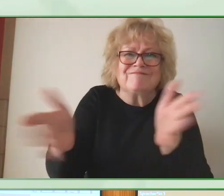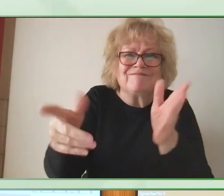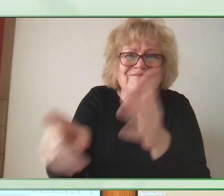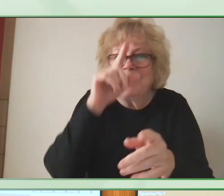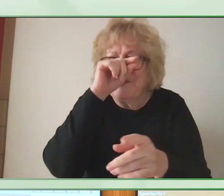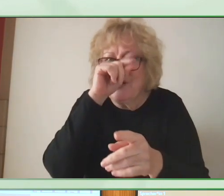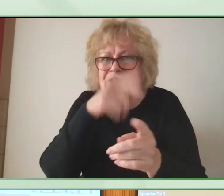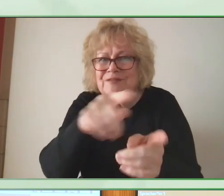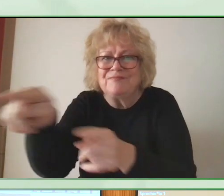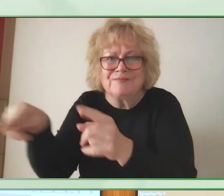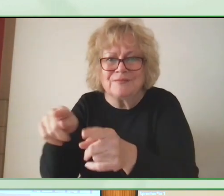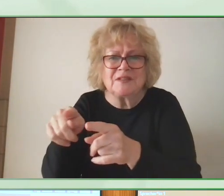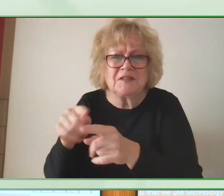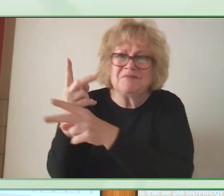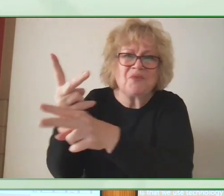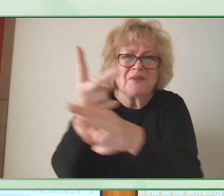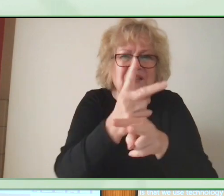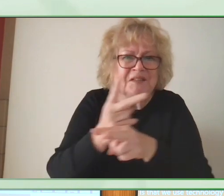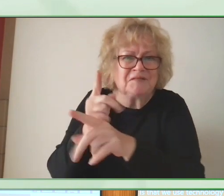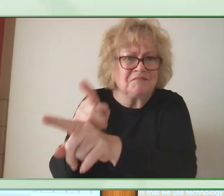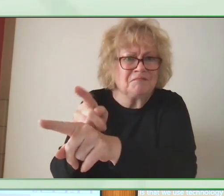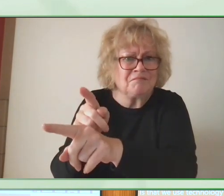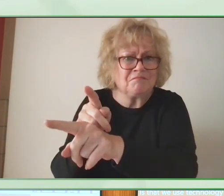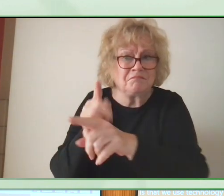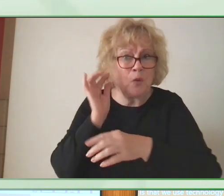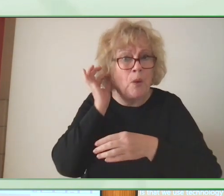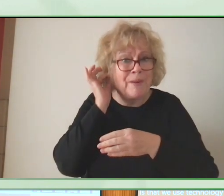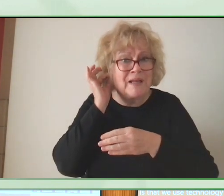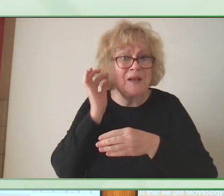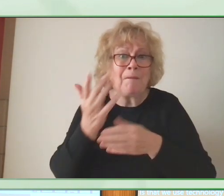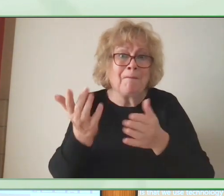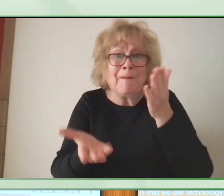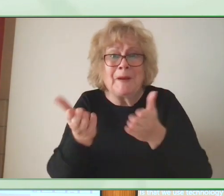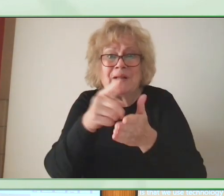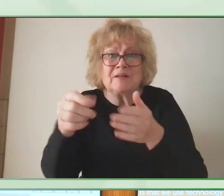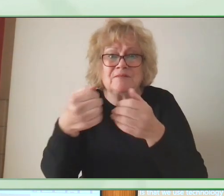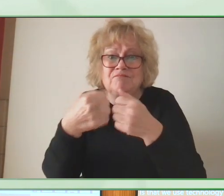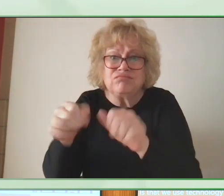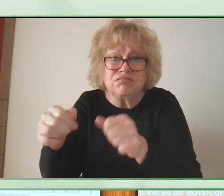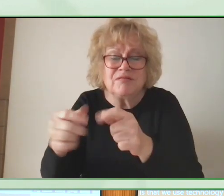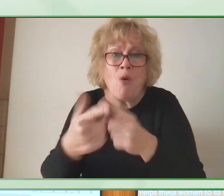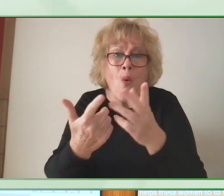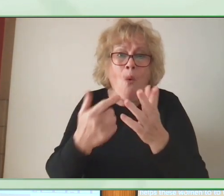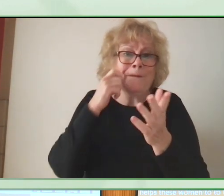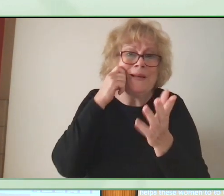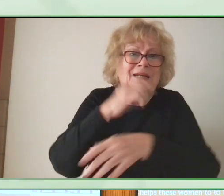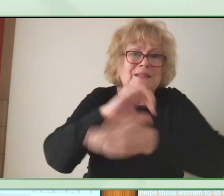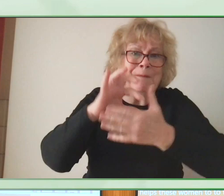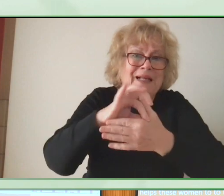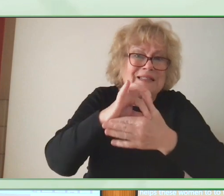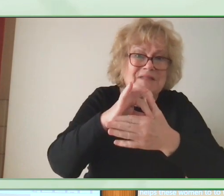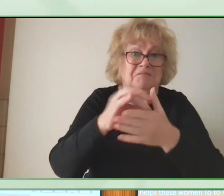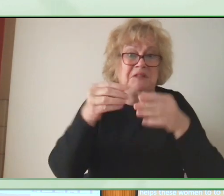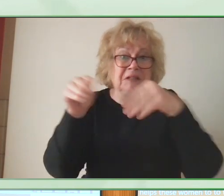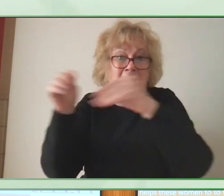be increased. And also we provide the training for them regarding how to use digital media,